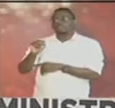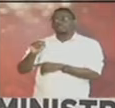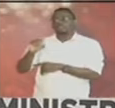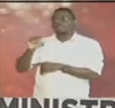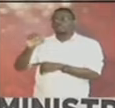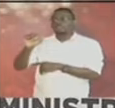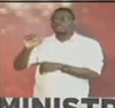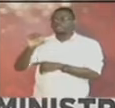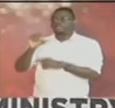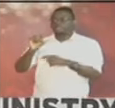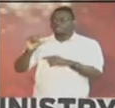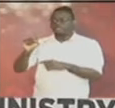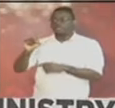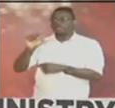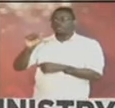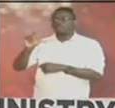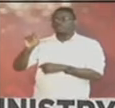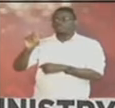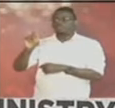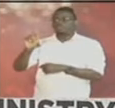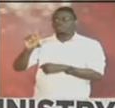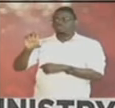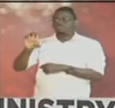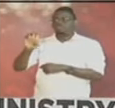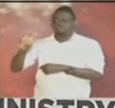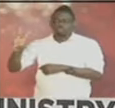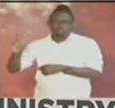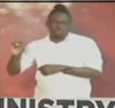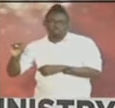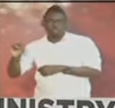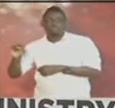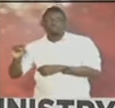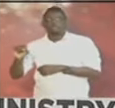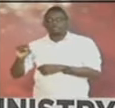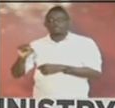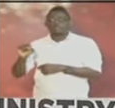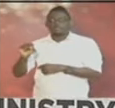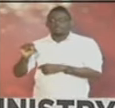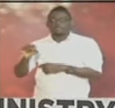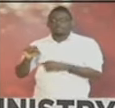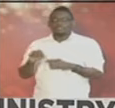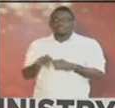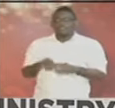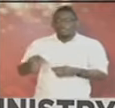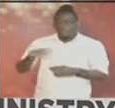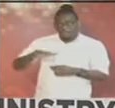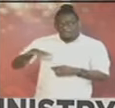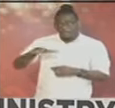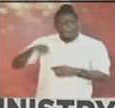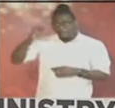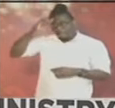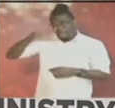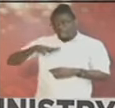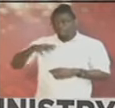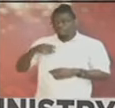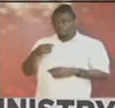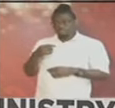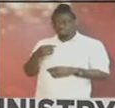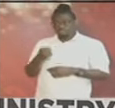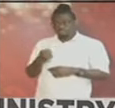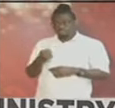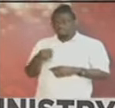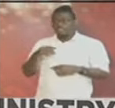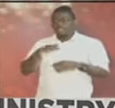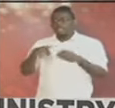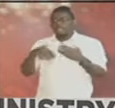Good morning to Dr. Hines, Mr. Siram Singh, Ms. Alcantara, members of the media, and members of the